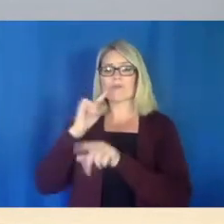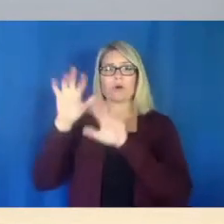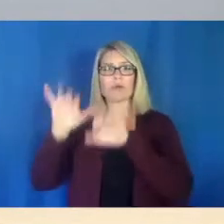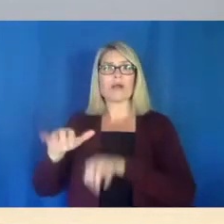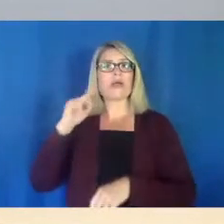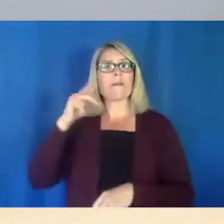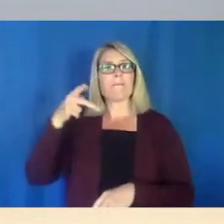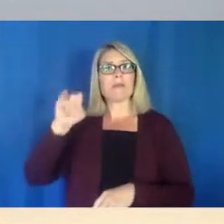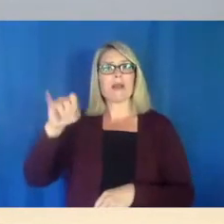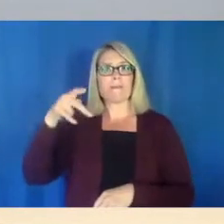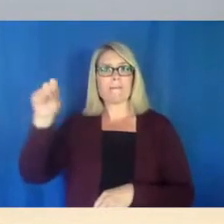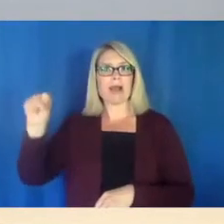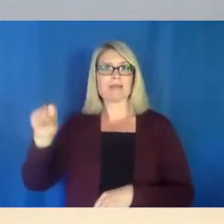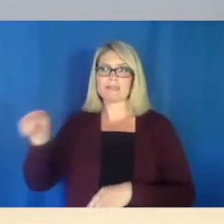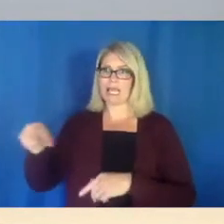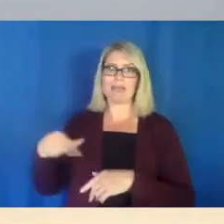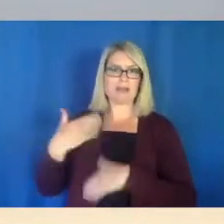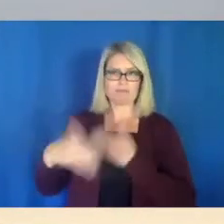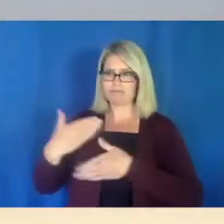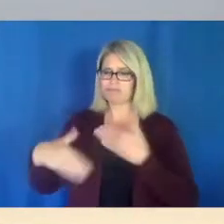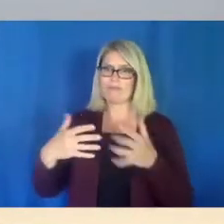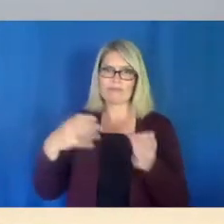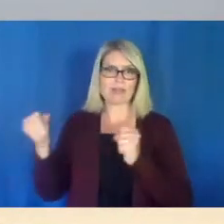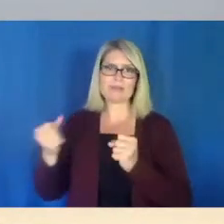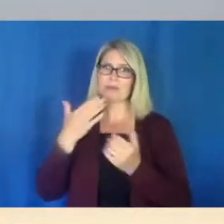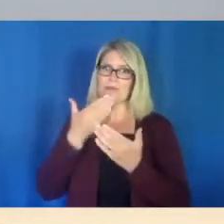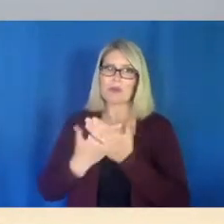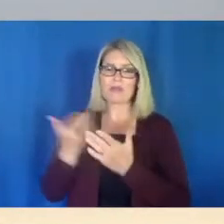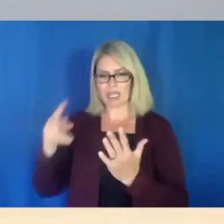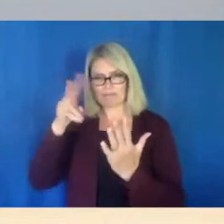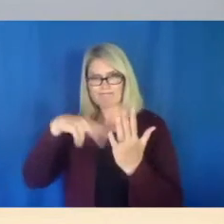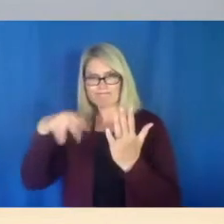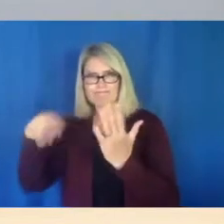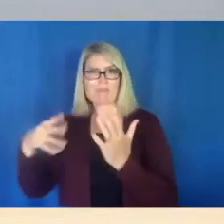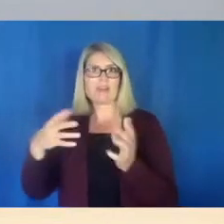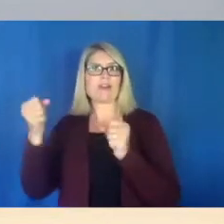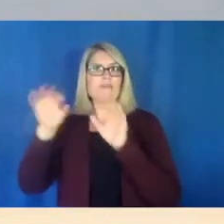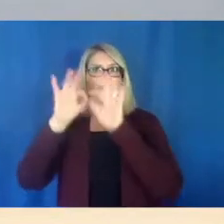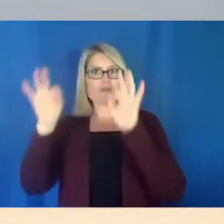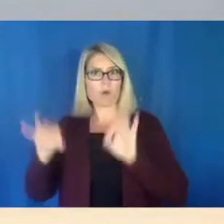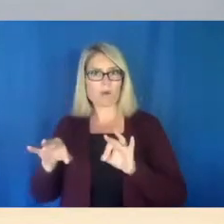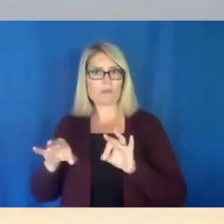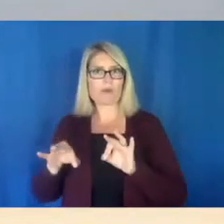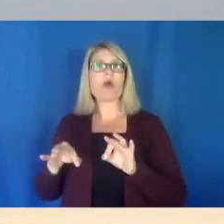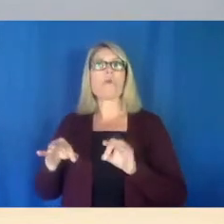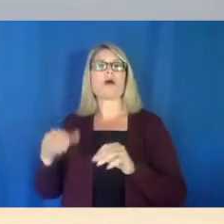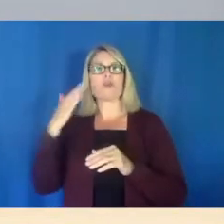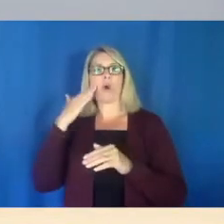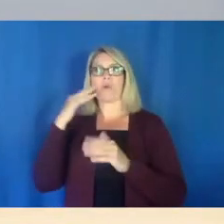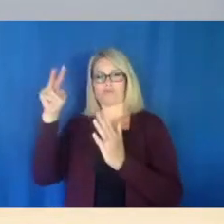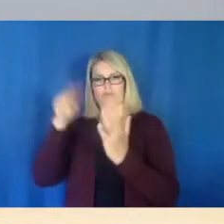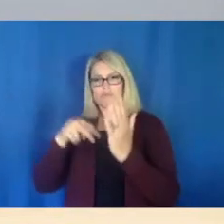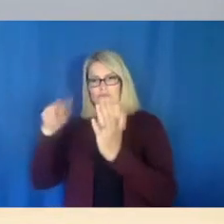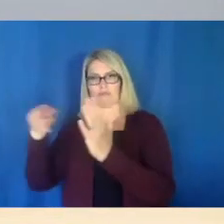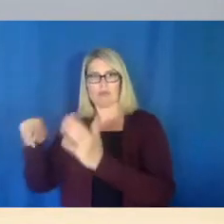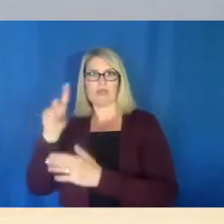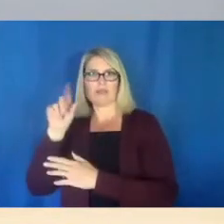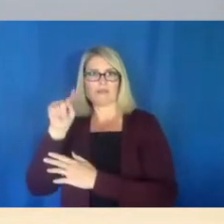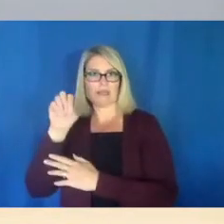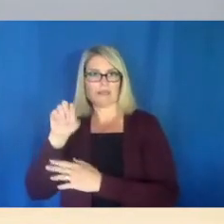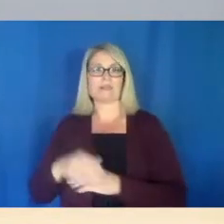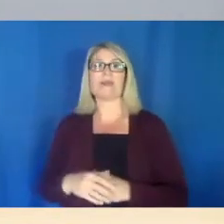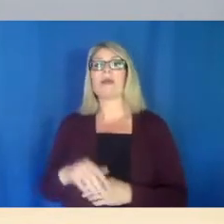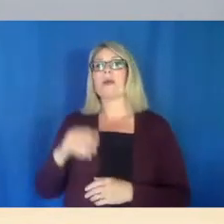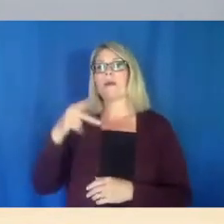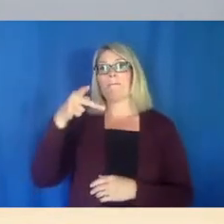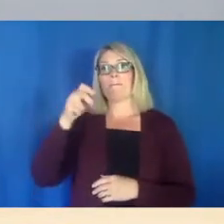applications. They are making good progress and are reviewing PEI pass forms based on projected travel dates. PEI passes will be issued prior